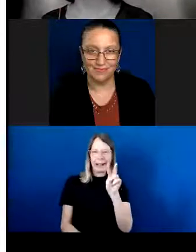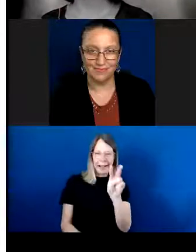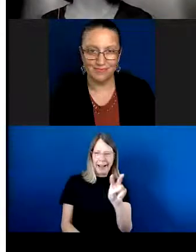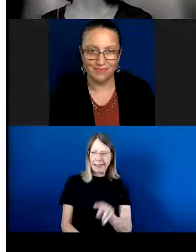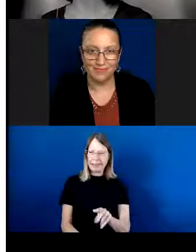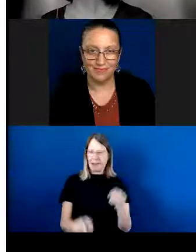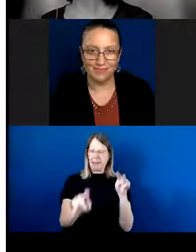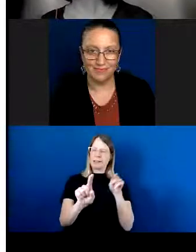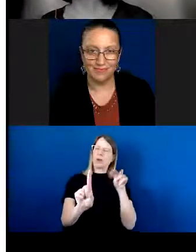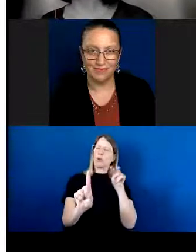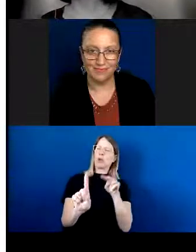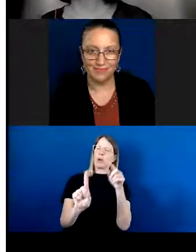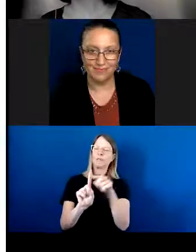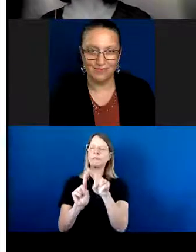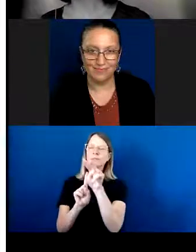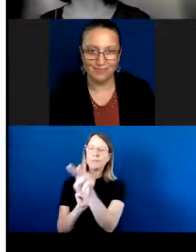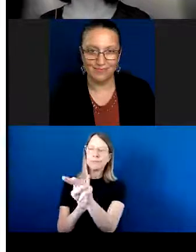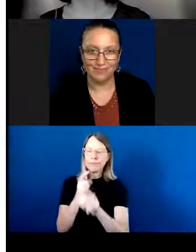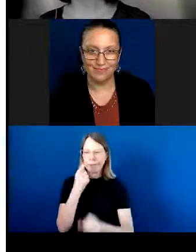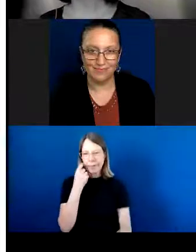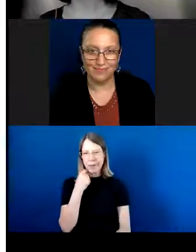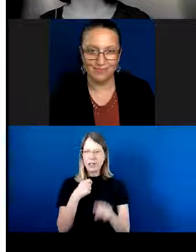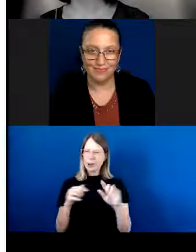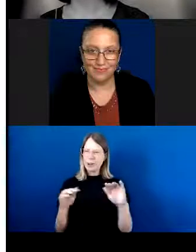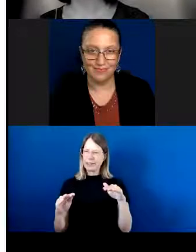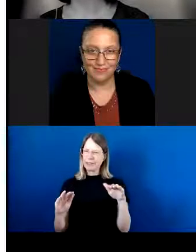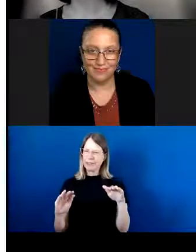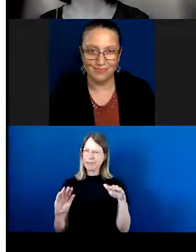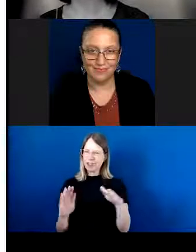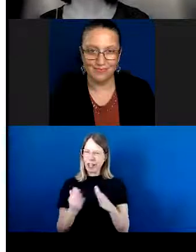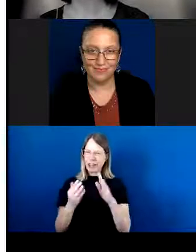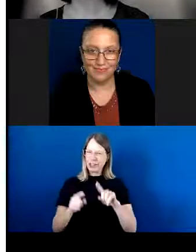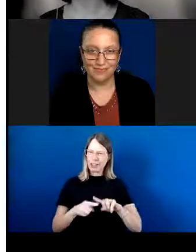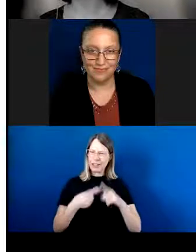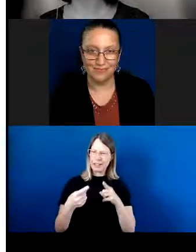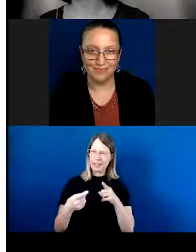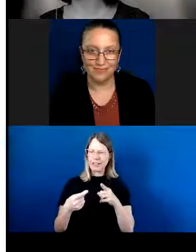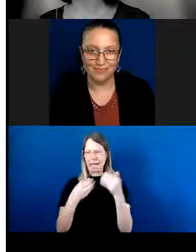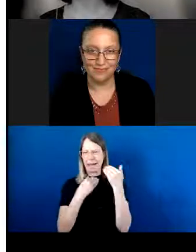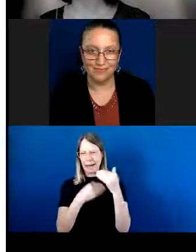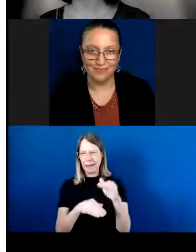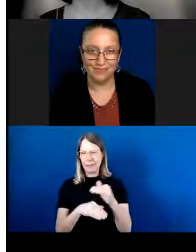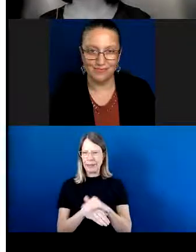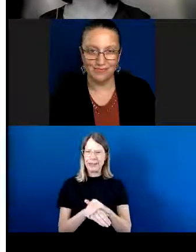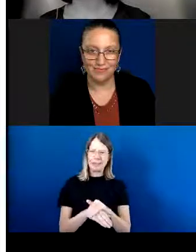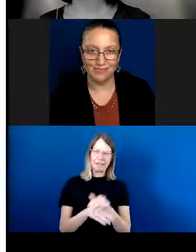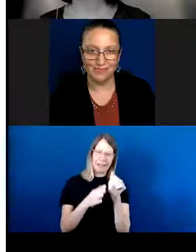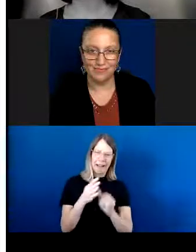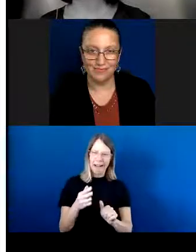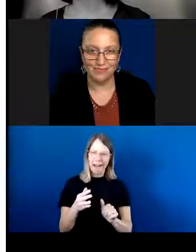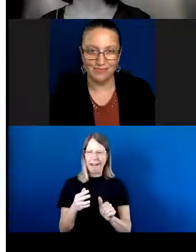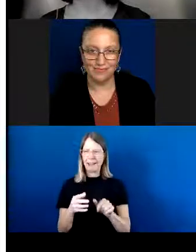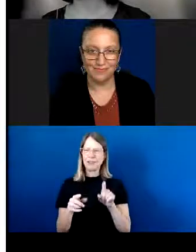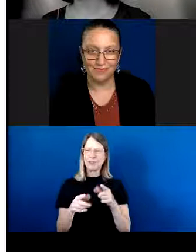challenges categorical boundaries from Indigenous and non-Indigenous markings of country and experiences led by difference